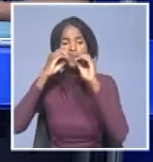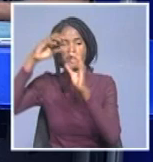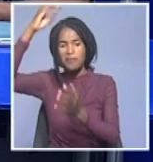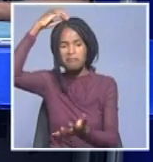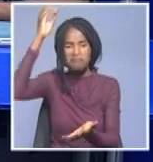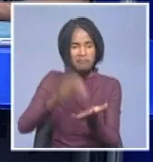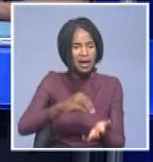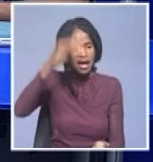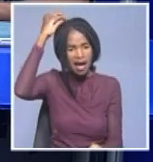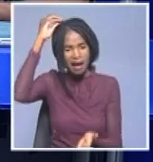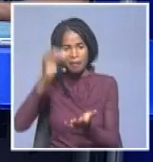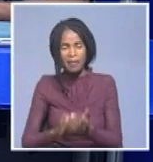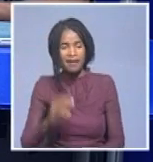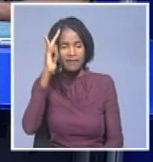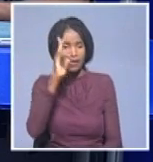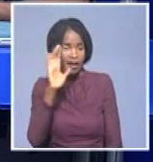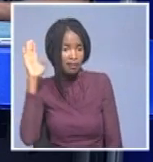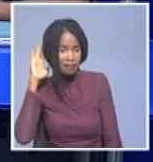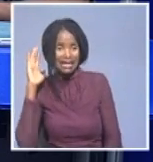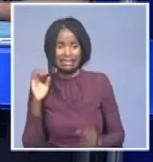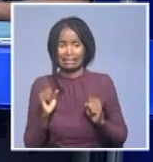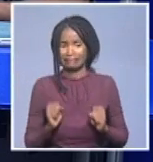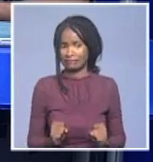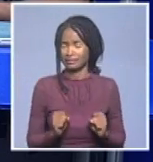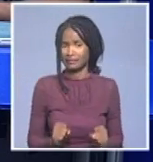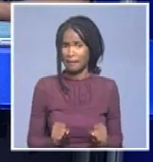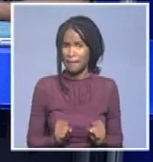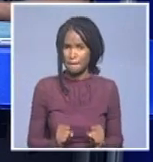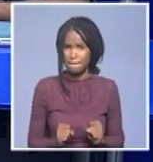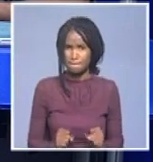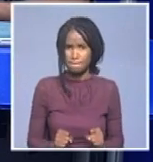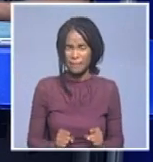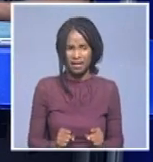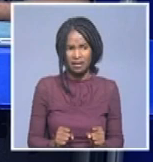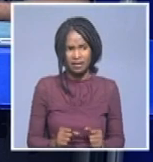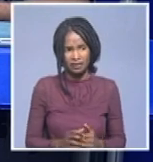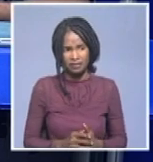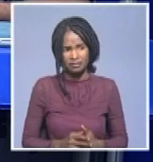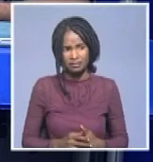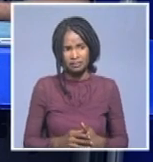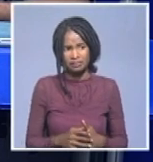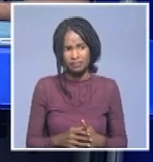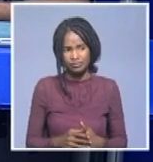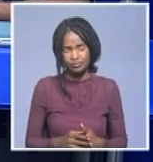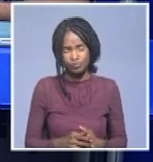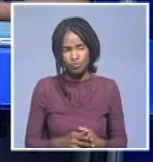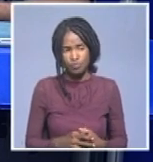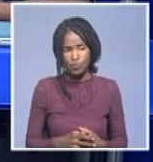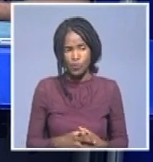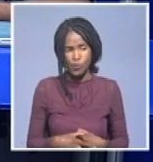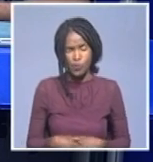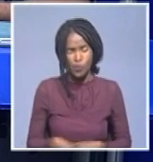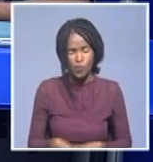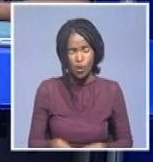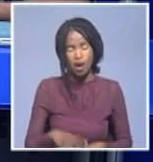create unwarranted fear and amongst the people. One of them is the latest. There was a voice note